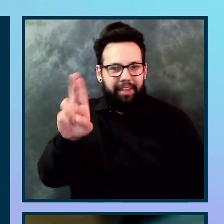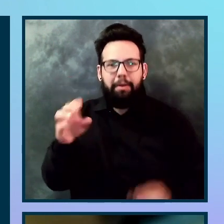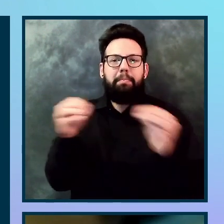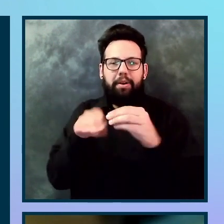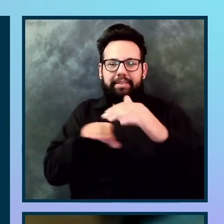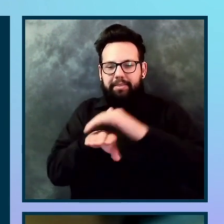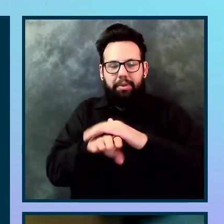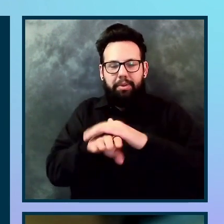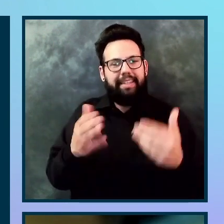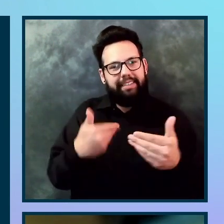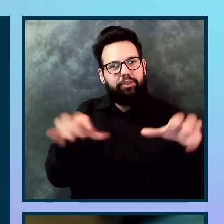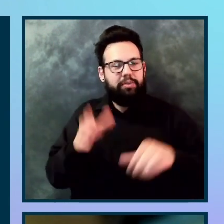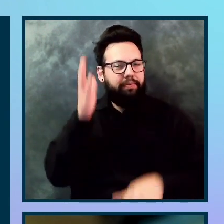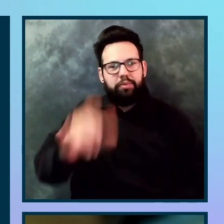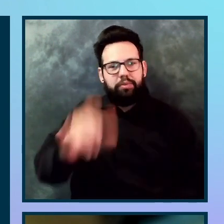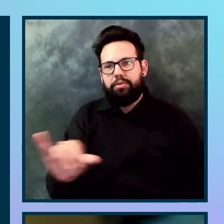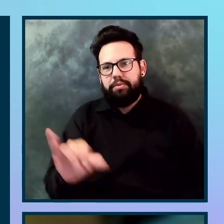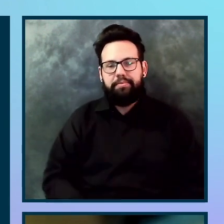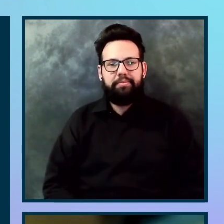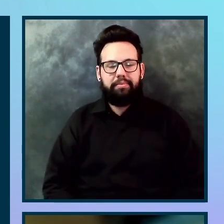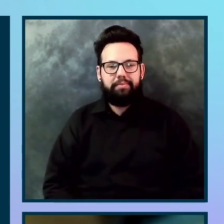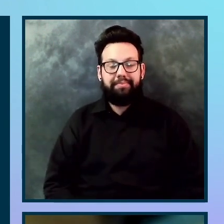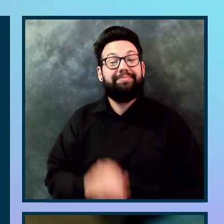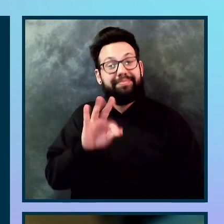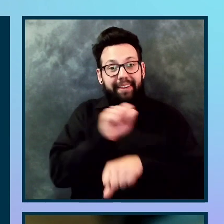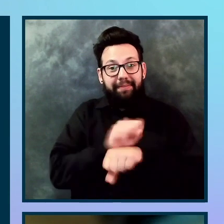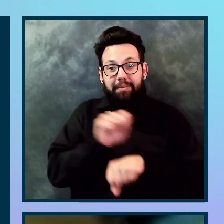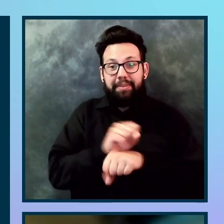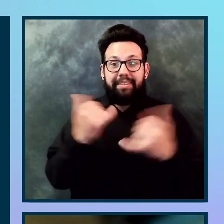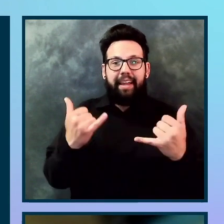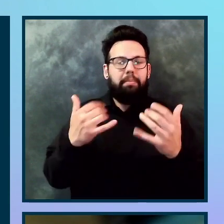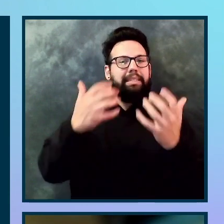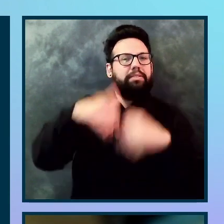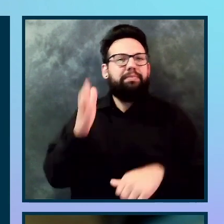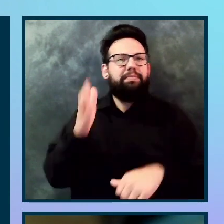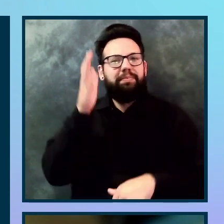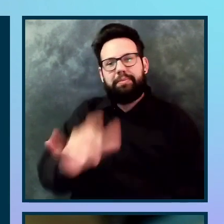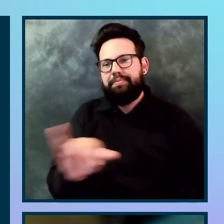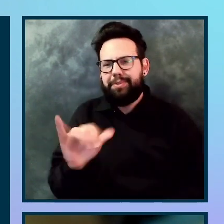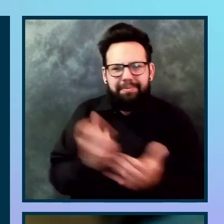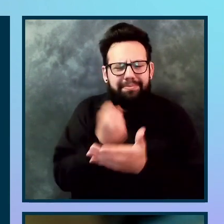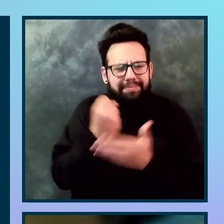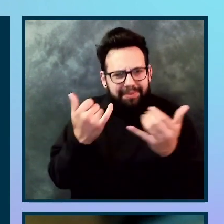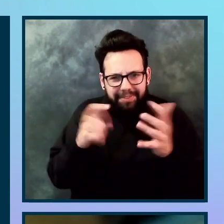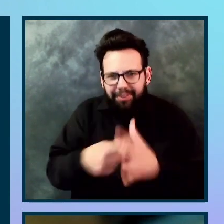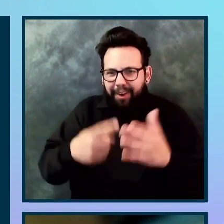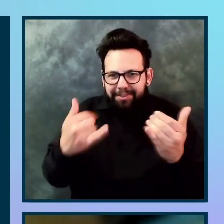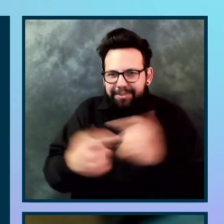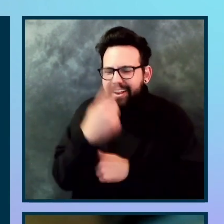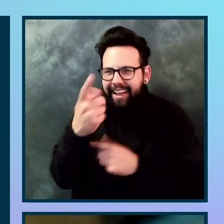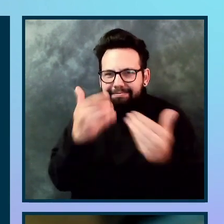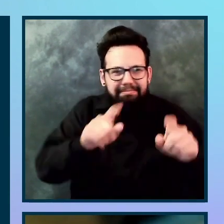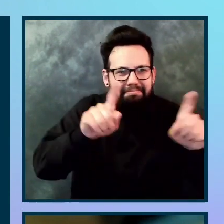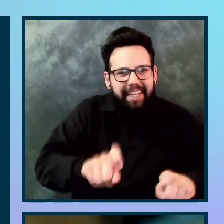and easy to do in the future. So get started today. Start doing some research. Start doing experimentation.